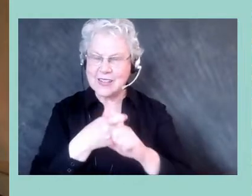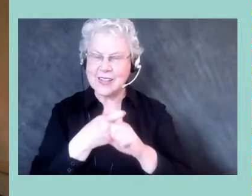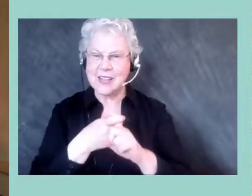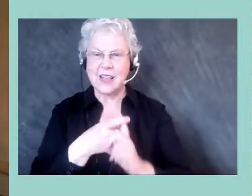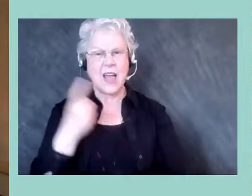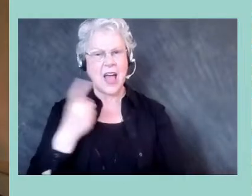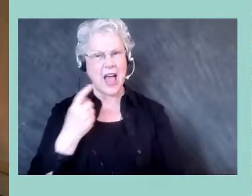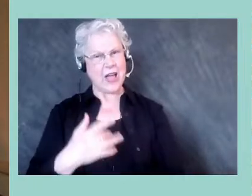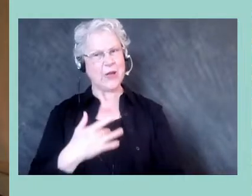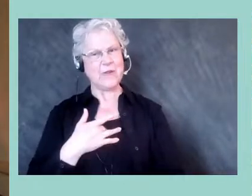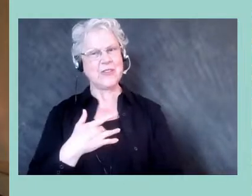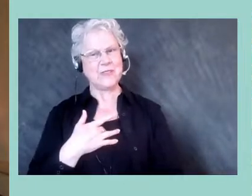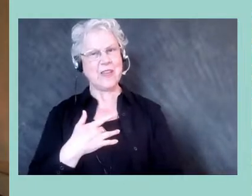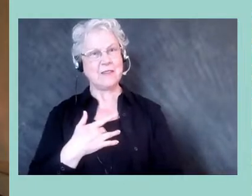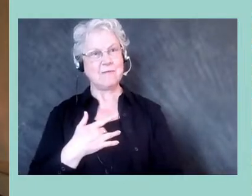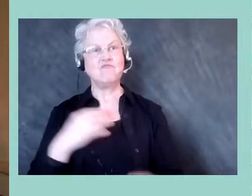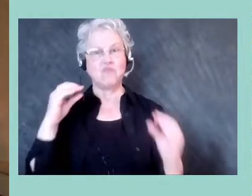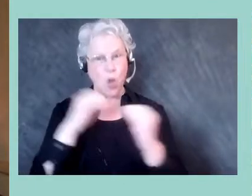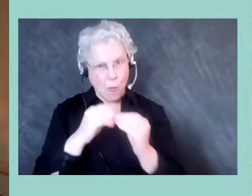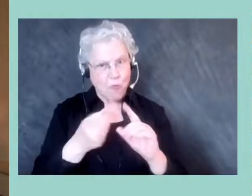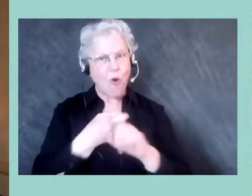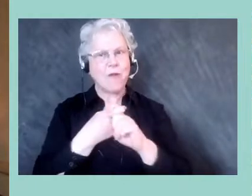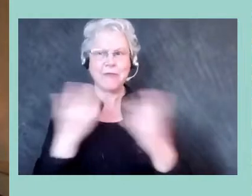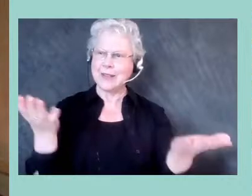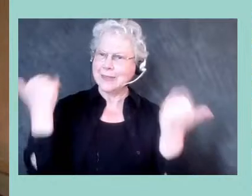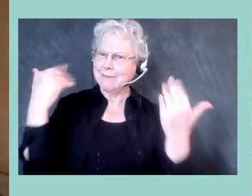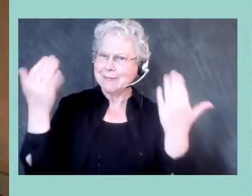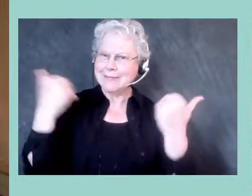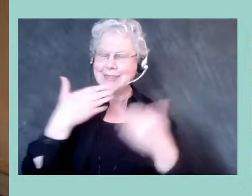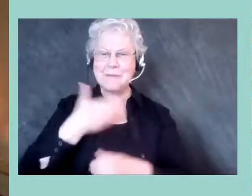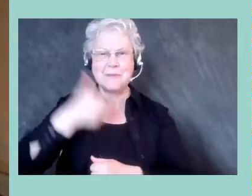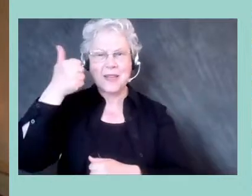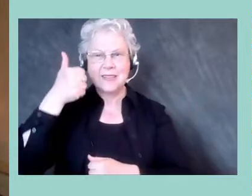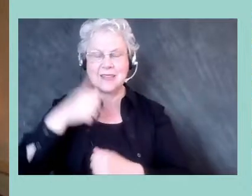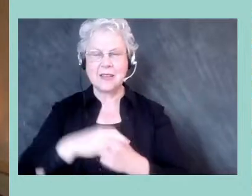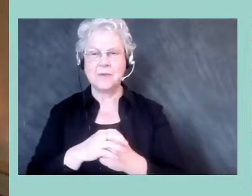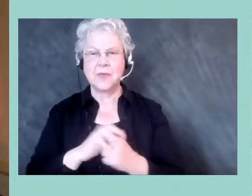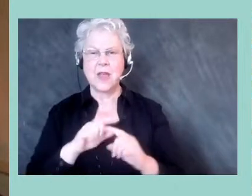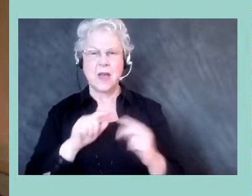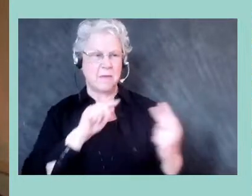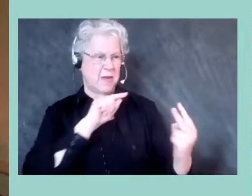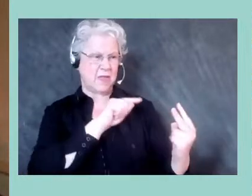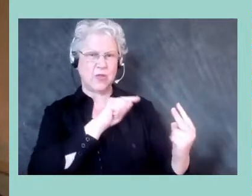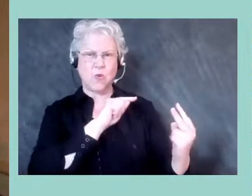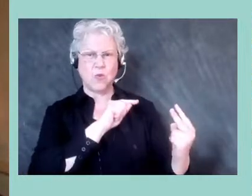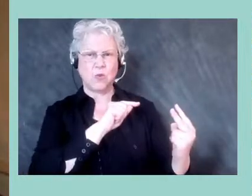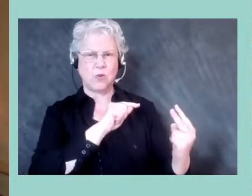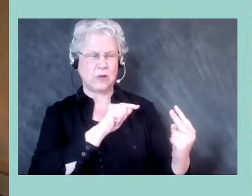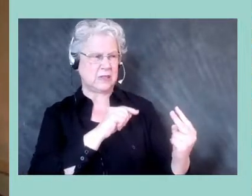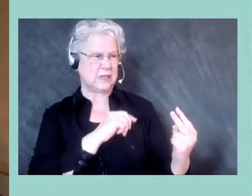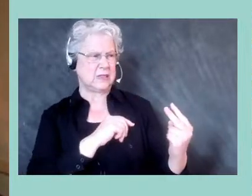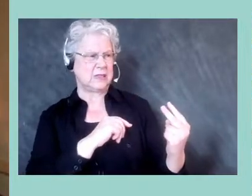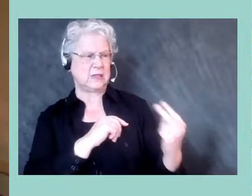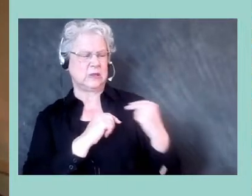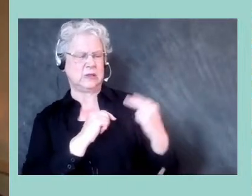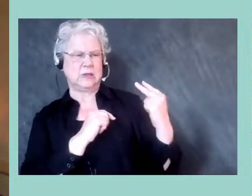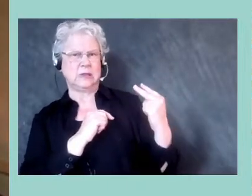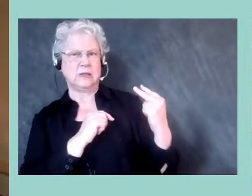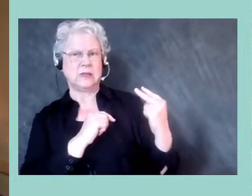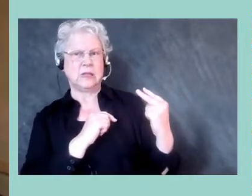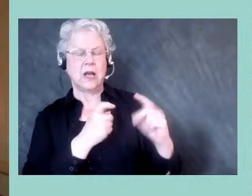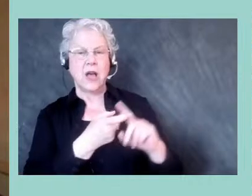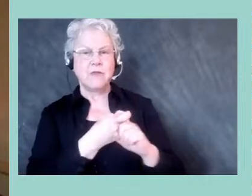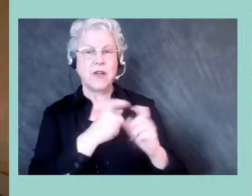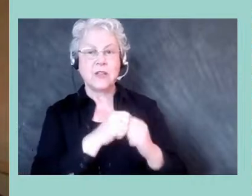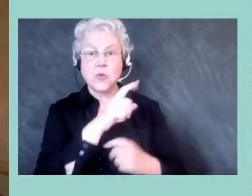friends. I always felt like the more friends, the better. But the ways that they treated me